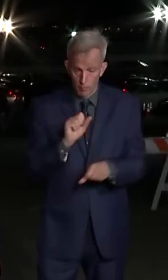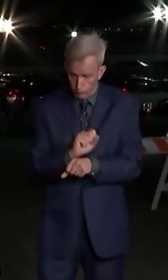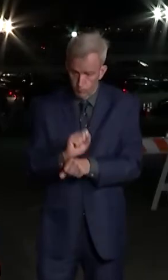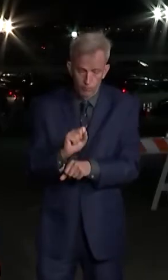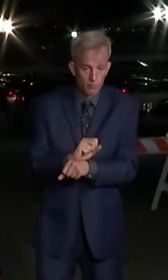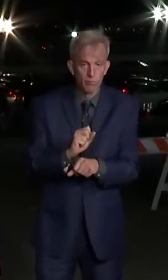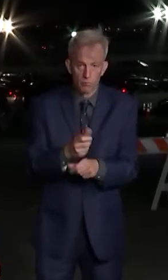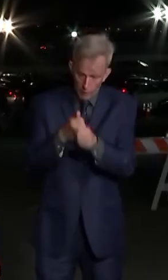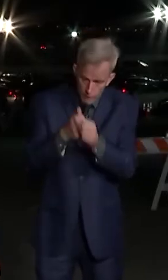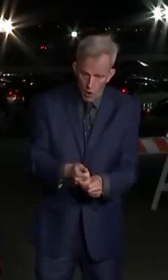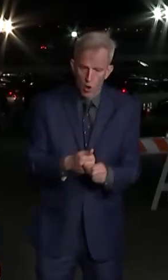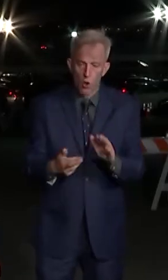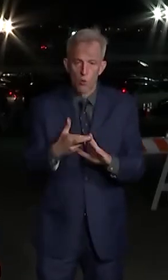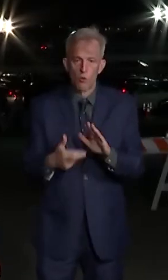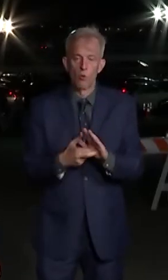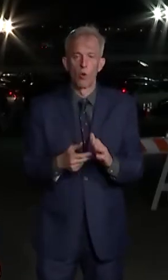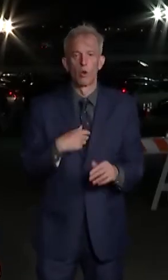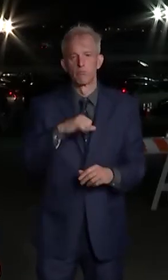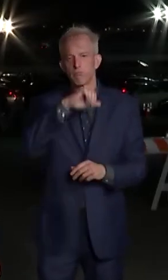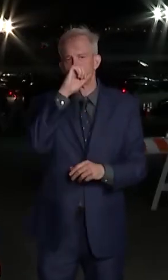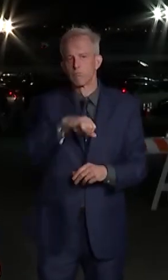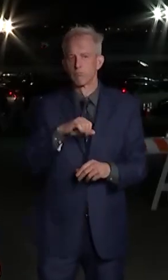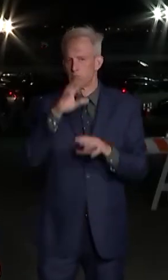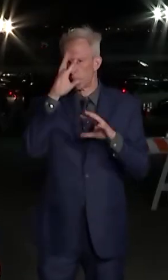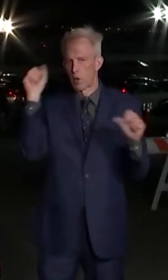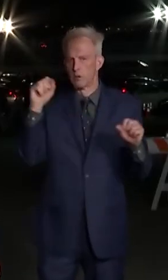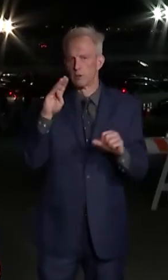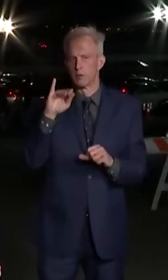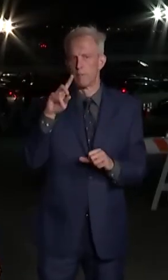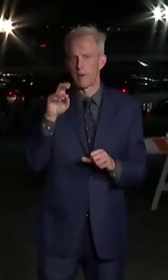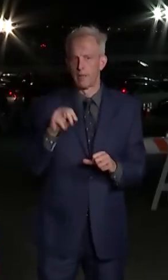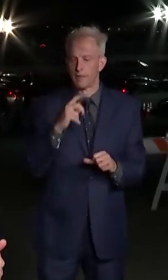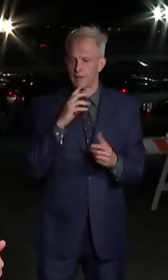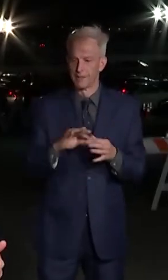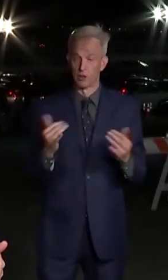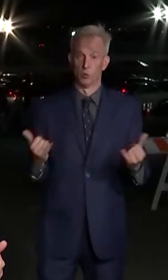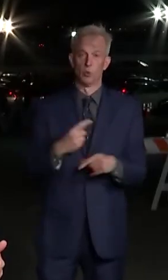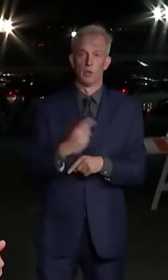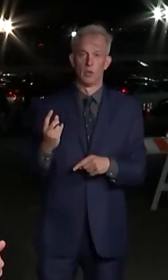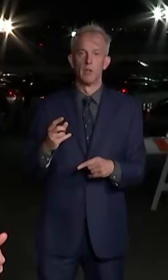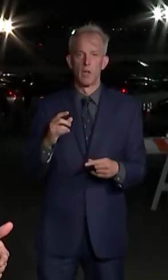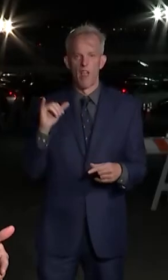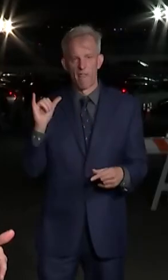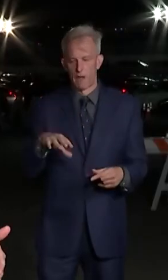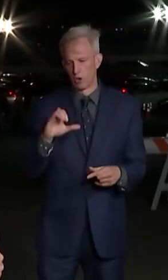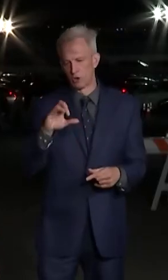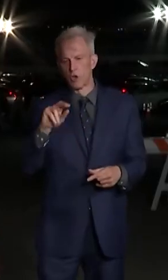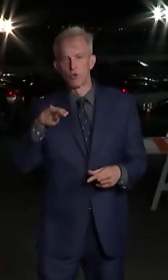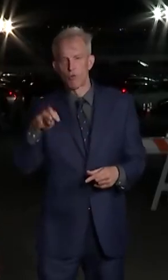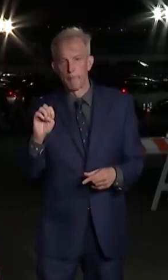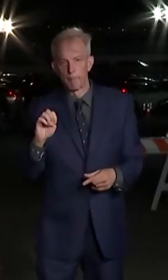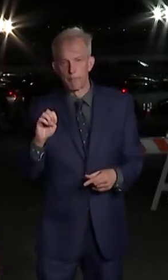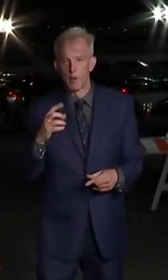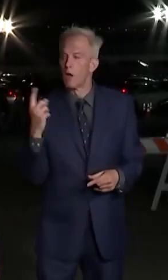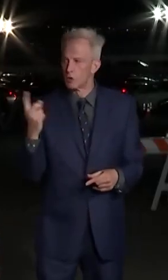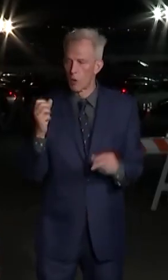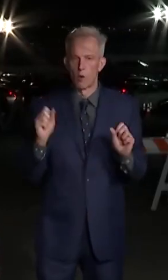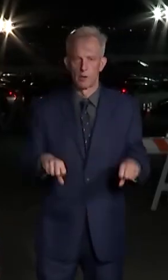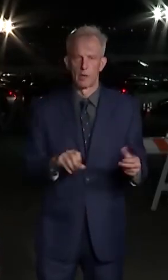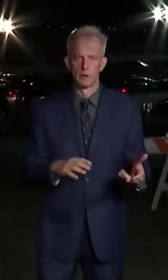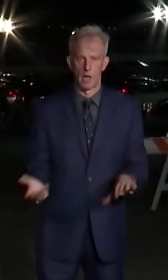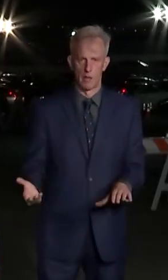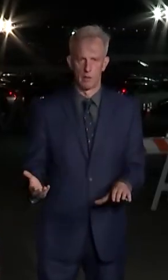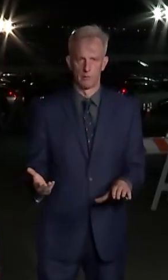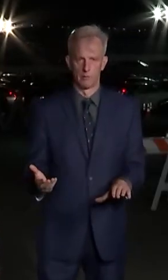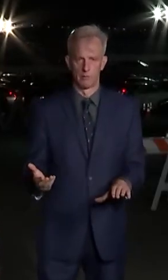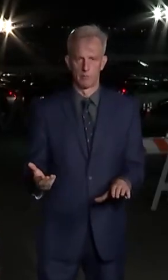the rules. I loved what President Biden said here today as well. That is a crime. That is something somebody can lose their lives